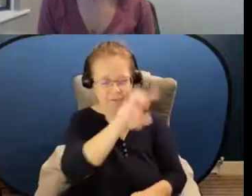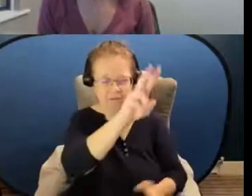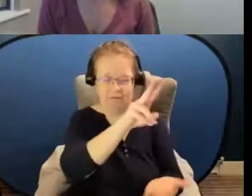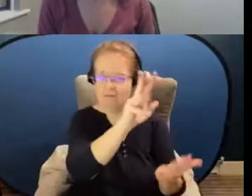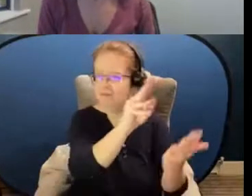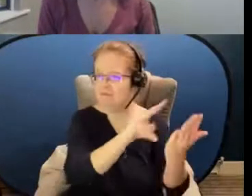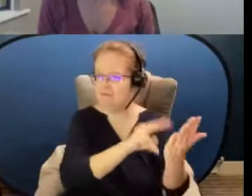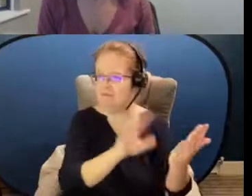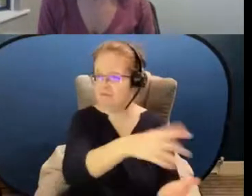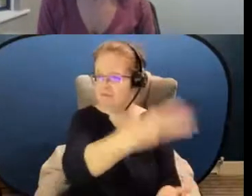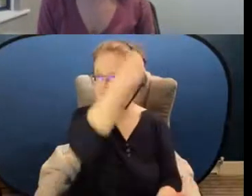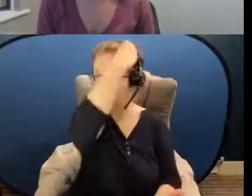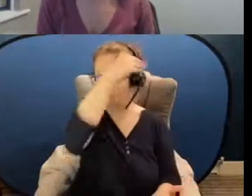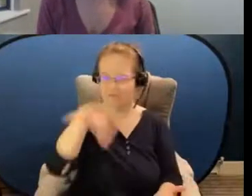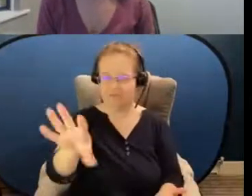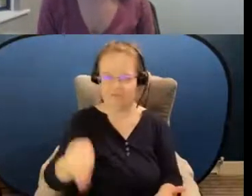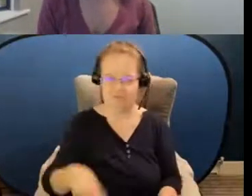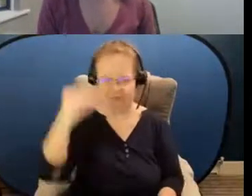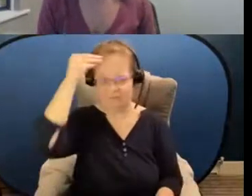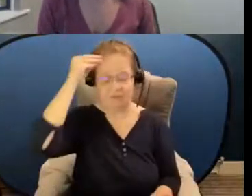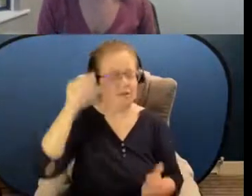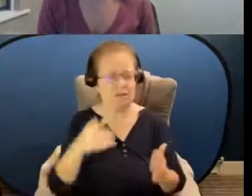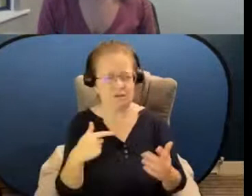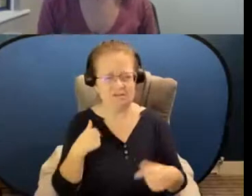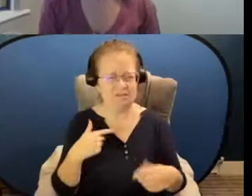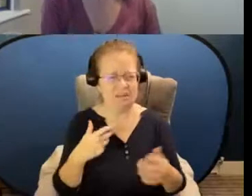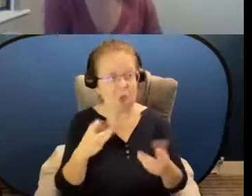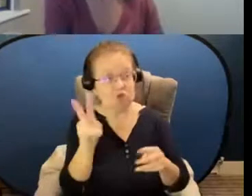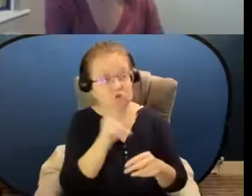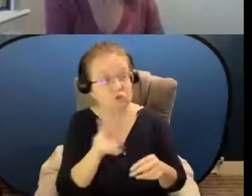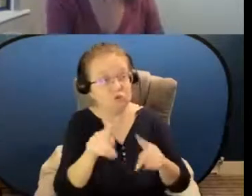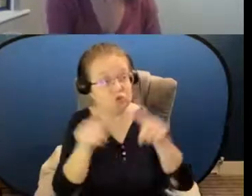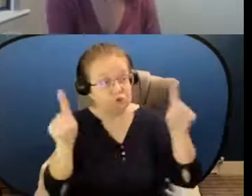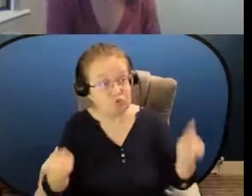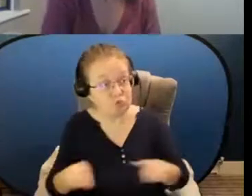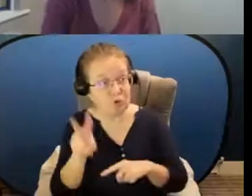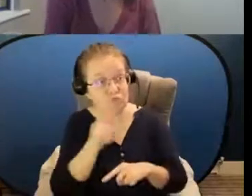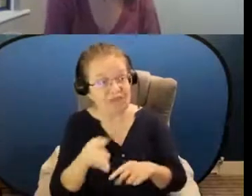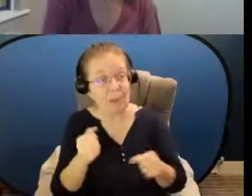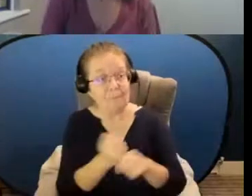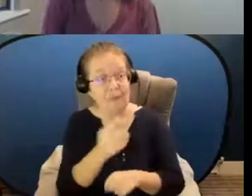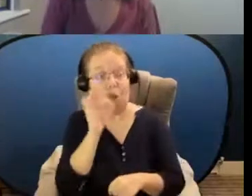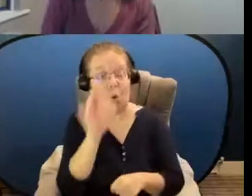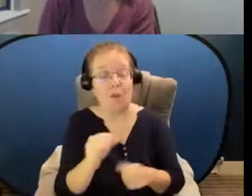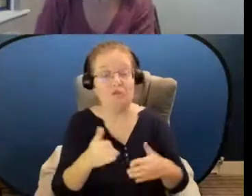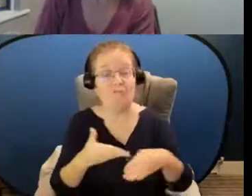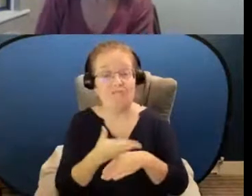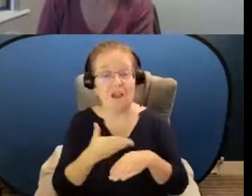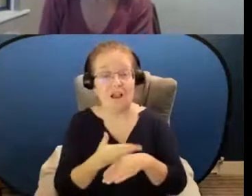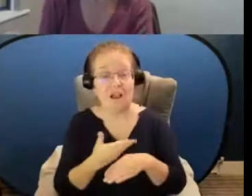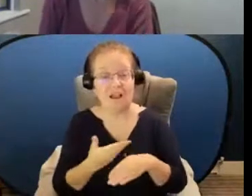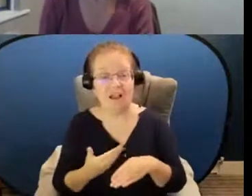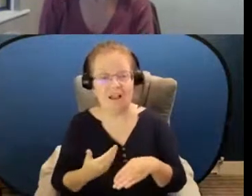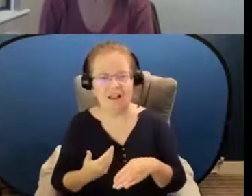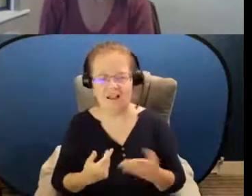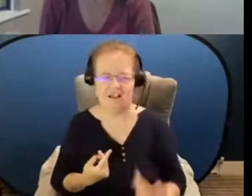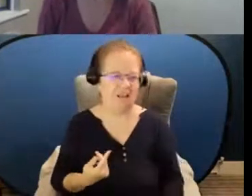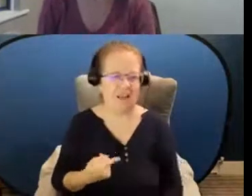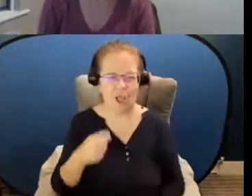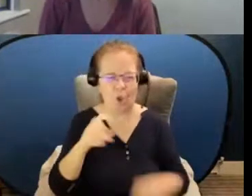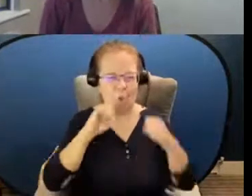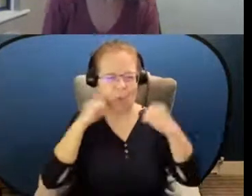Just, I don't care if you can use a screen reader to make the question function. Like you're going to have smoke coming out of your